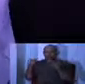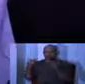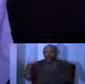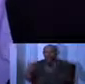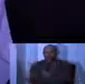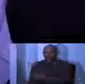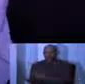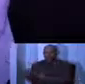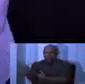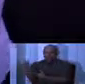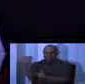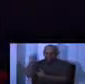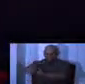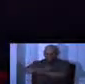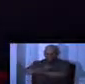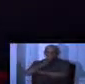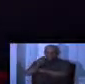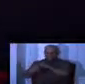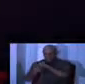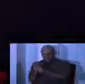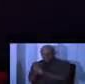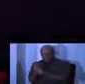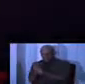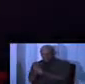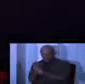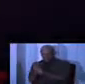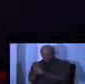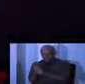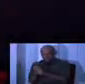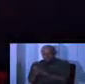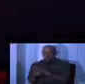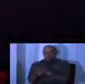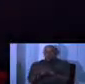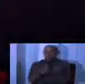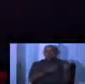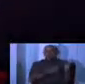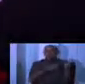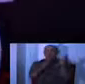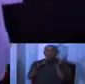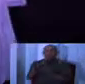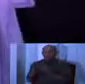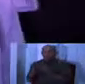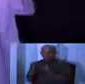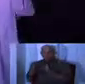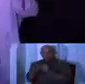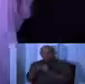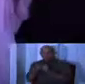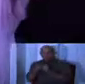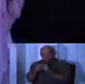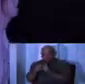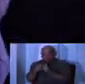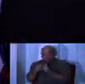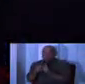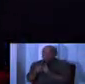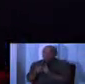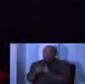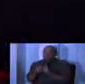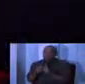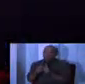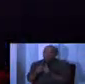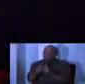day and this year? We then moved on to a second of those series that talked about